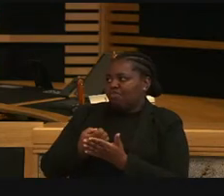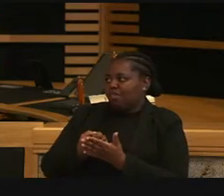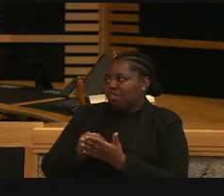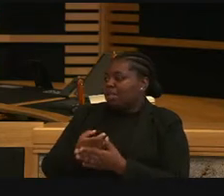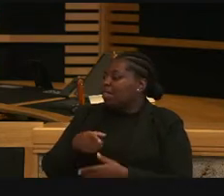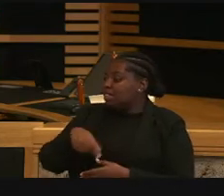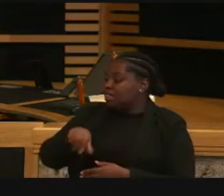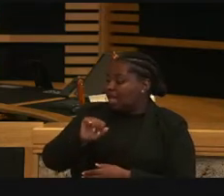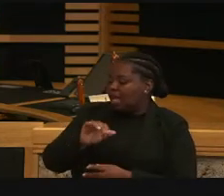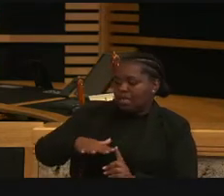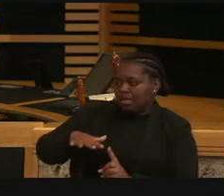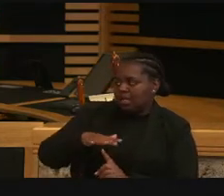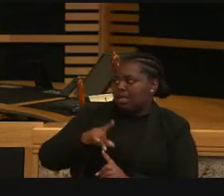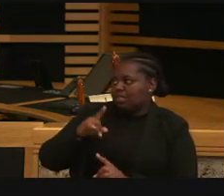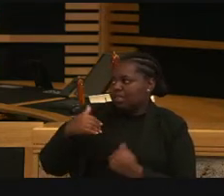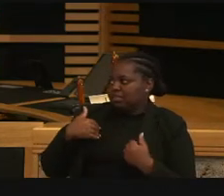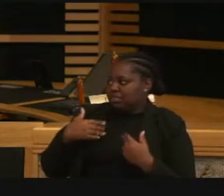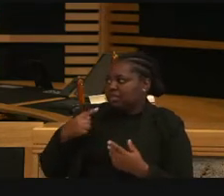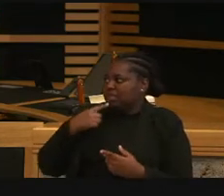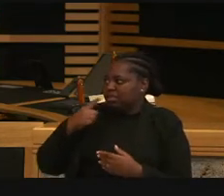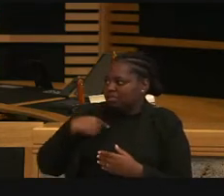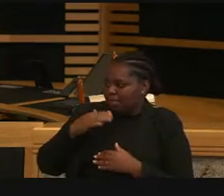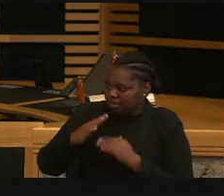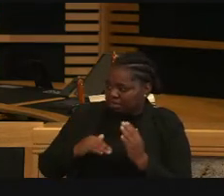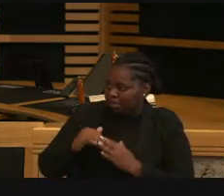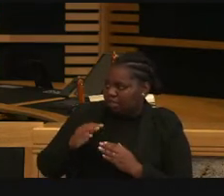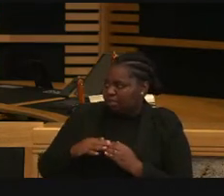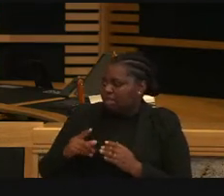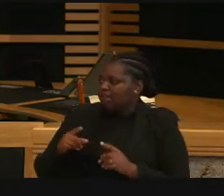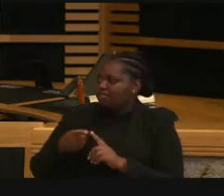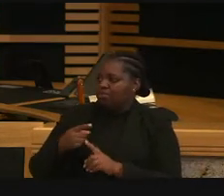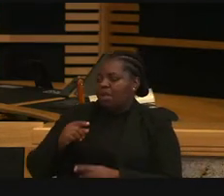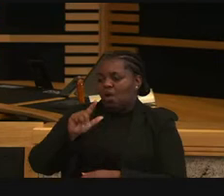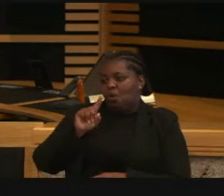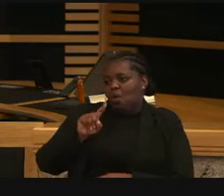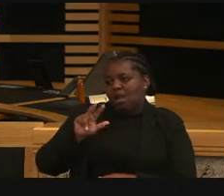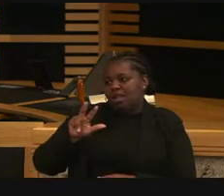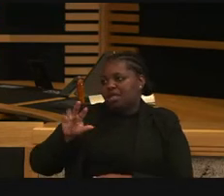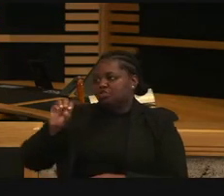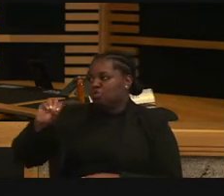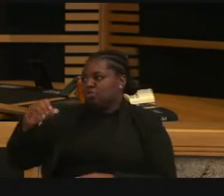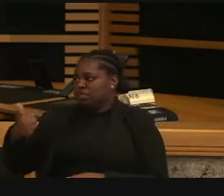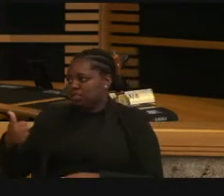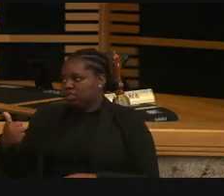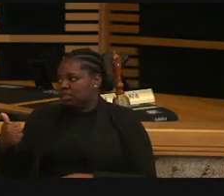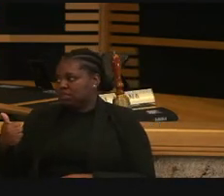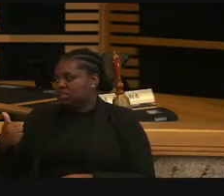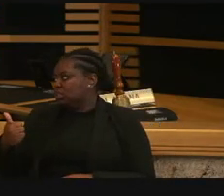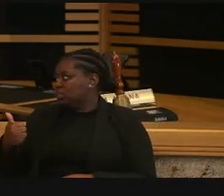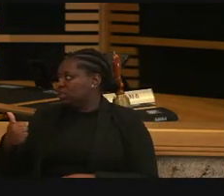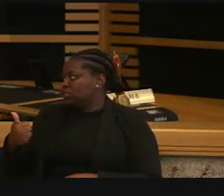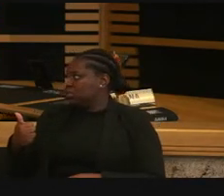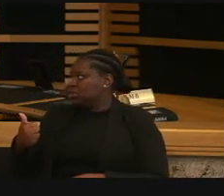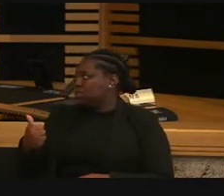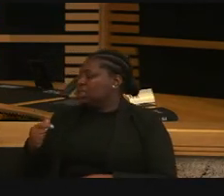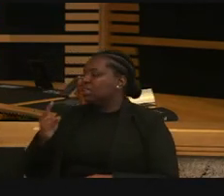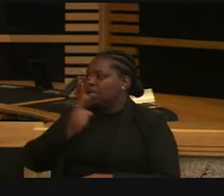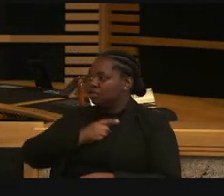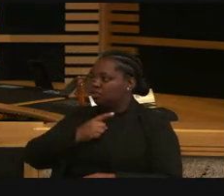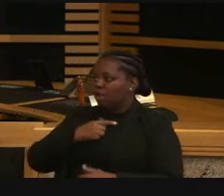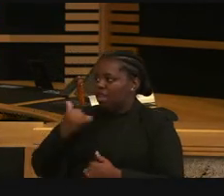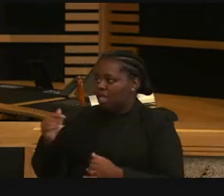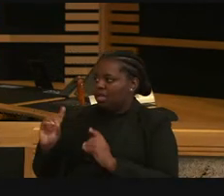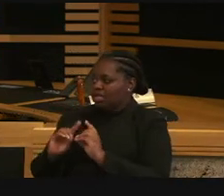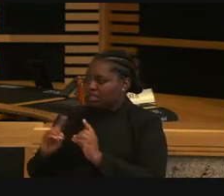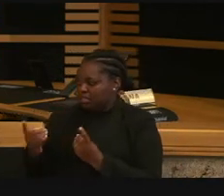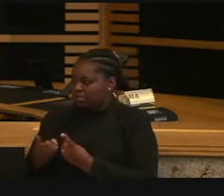of that area, they started to say, let's build roads as from 1806. As from 1806. That's why the